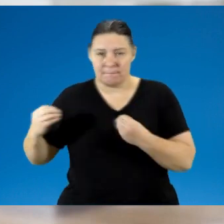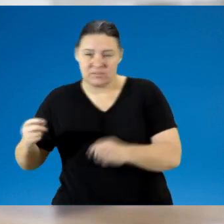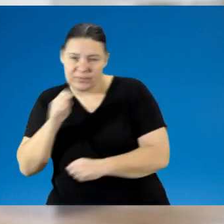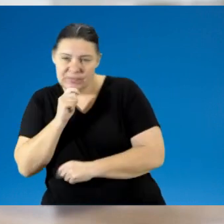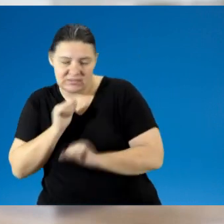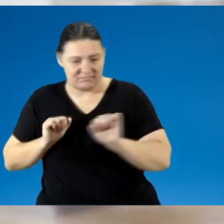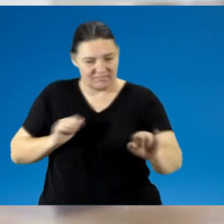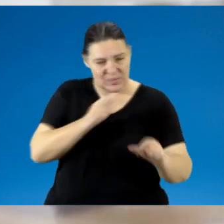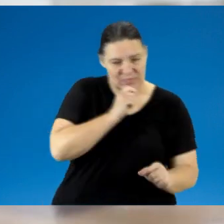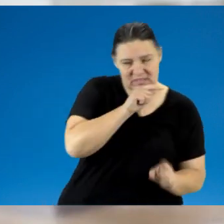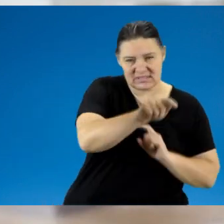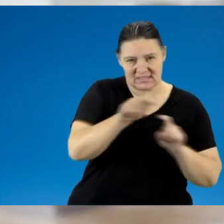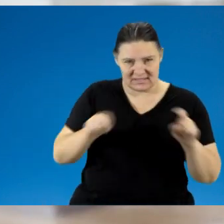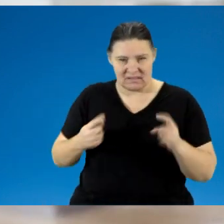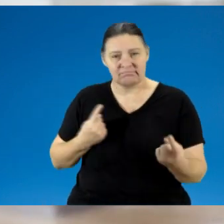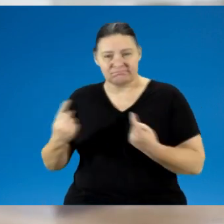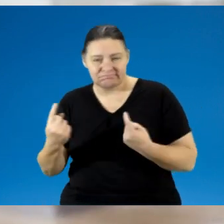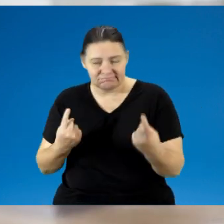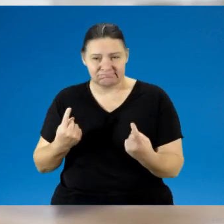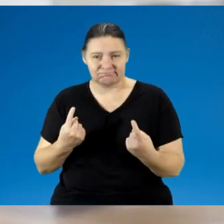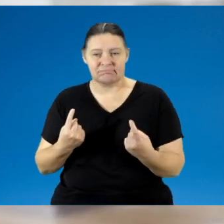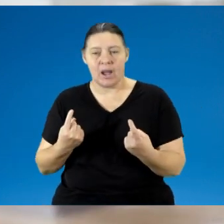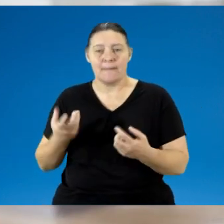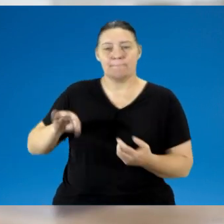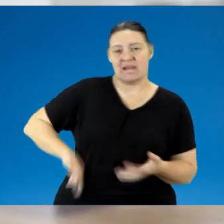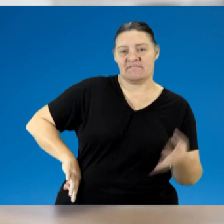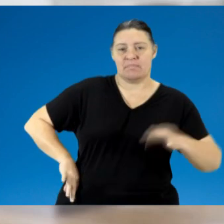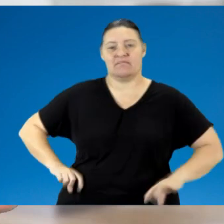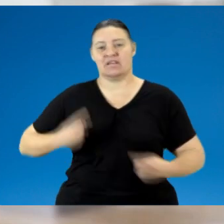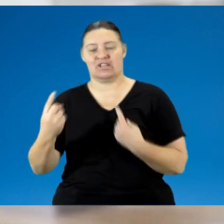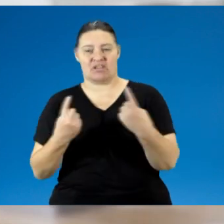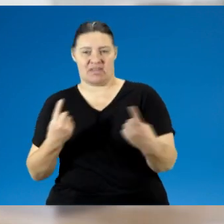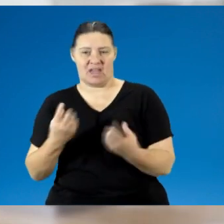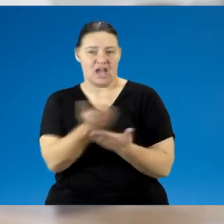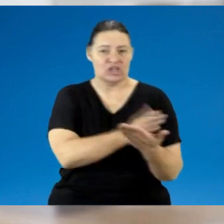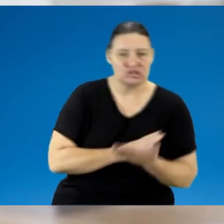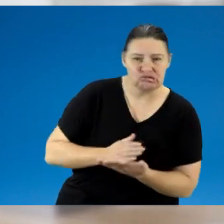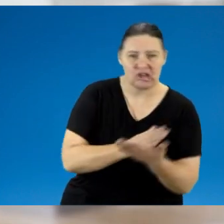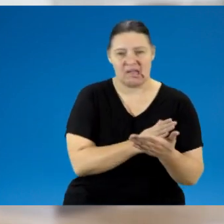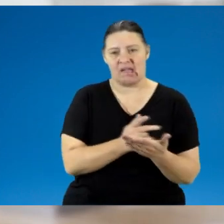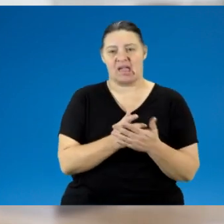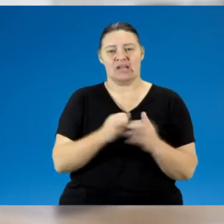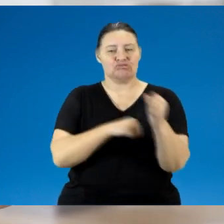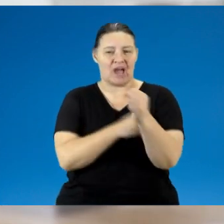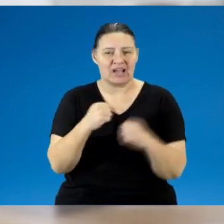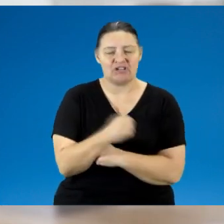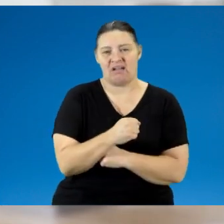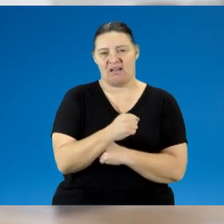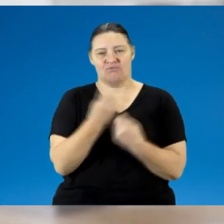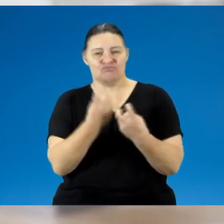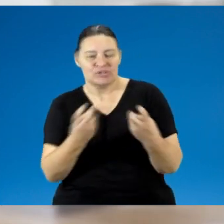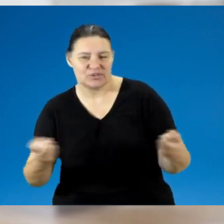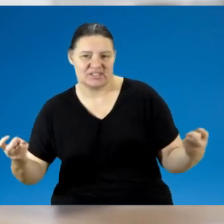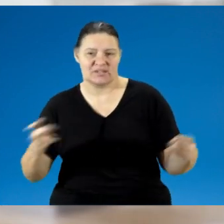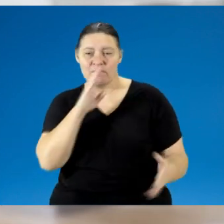other businesses, not merely competing with one another, but trying to benefit one another, sharing the resources, sharing the infrastructure as